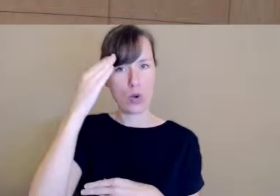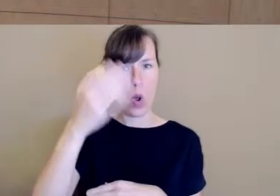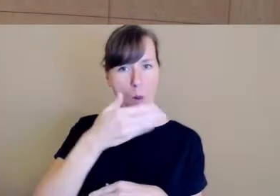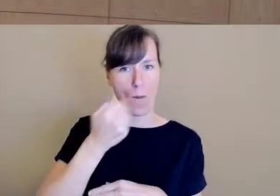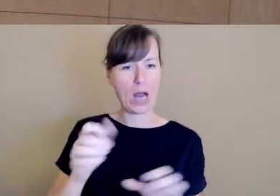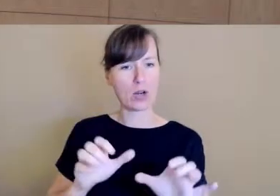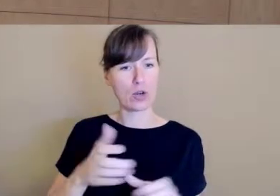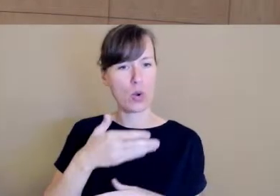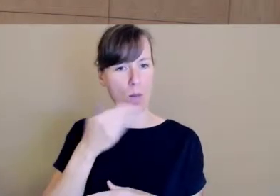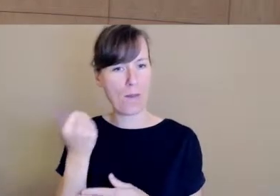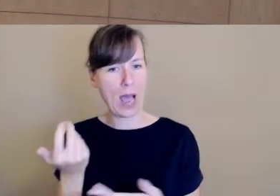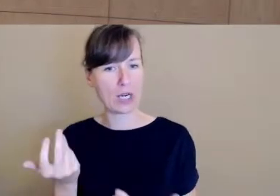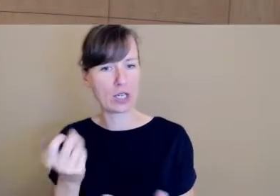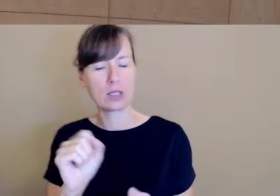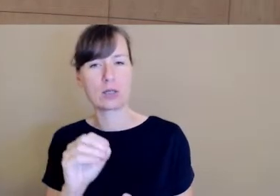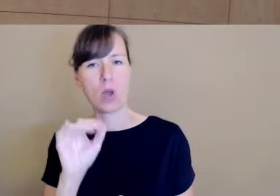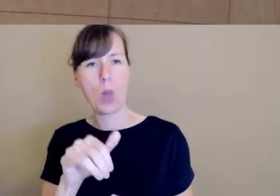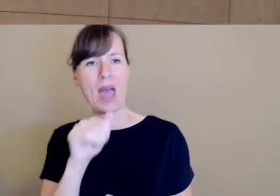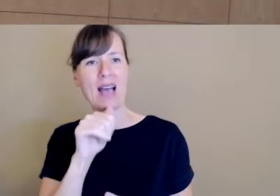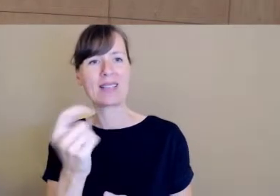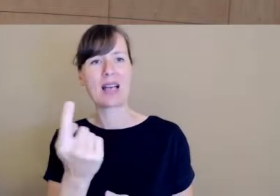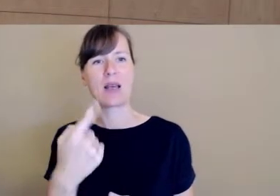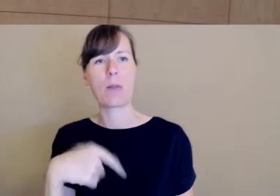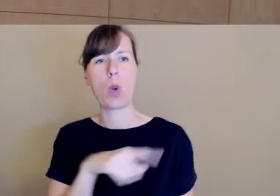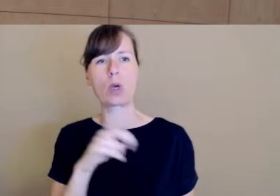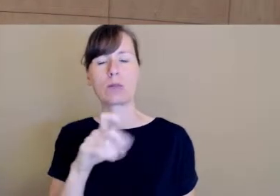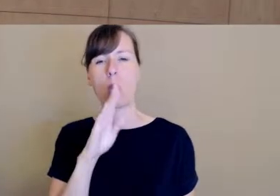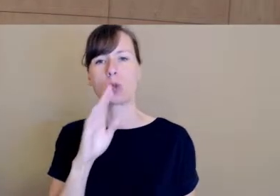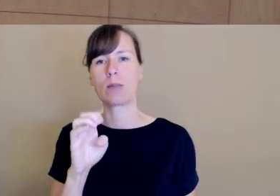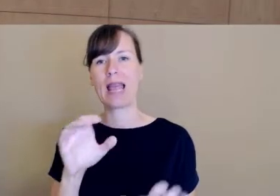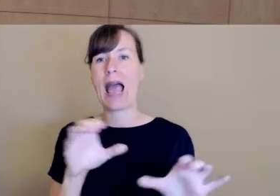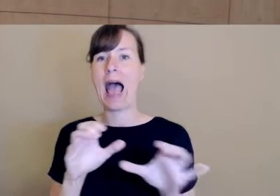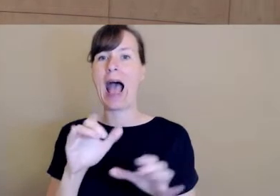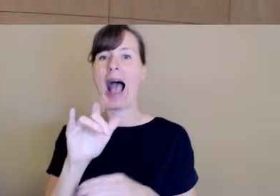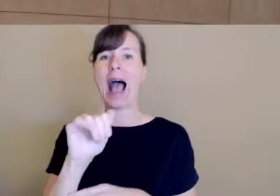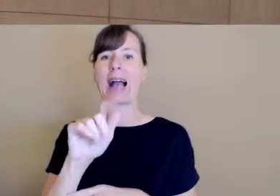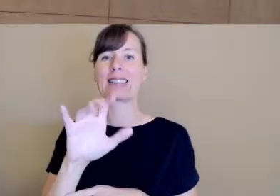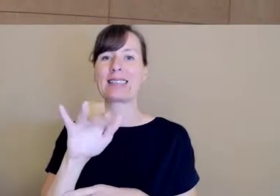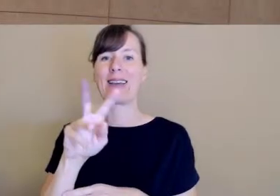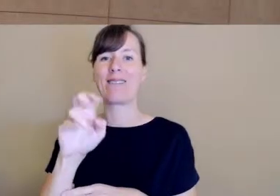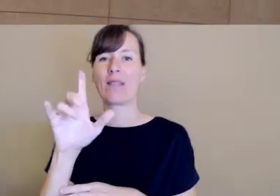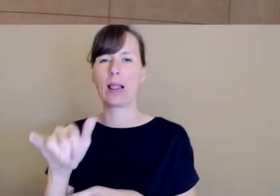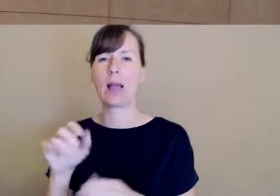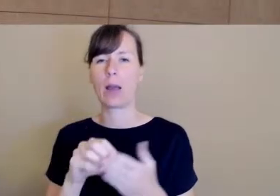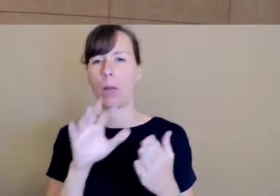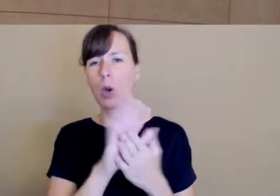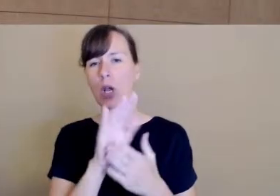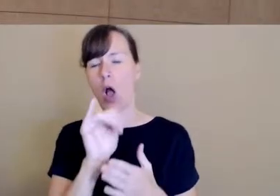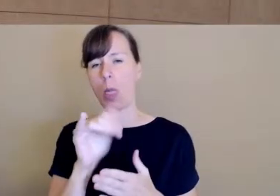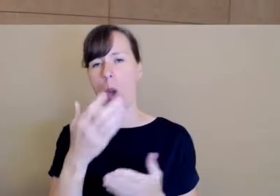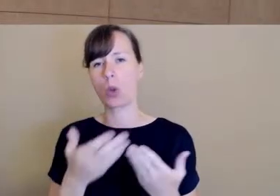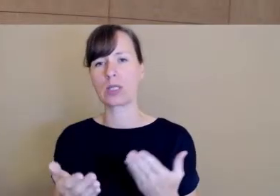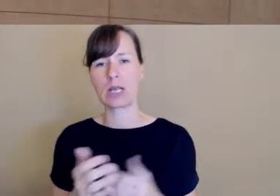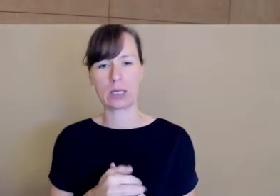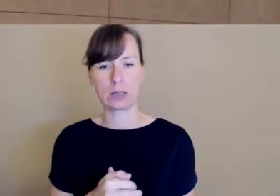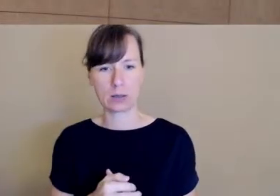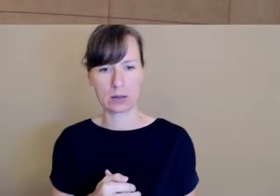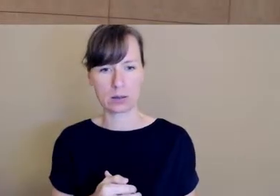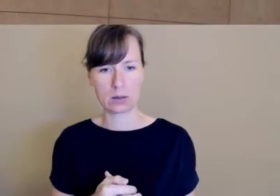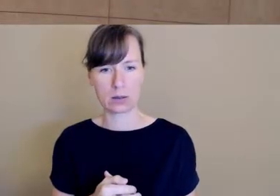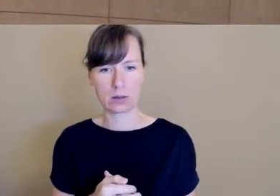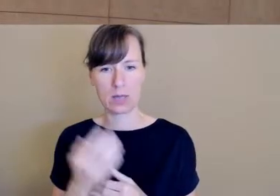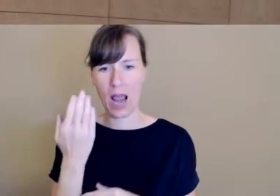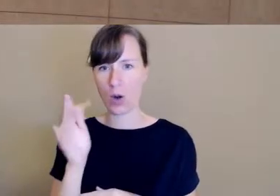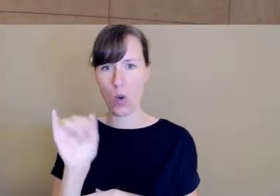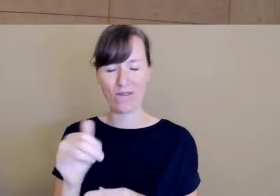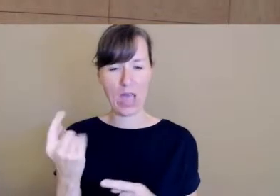be actively putting on those things. So I don't know if that's something that we want to